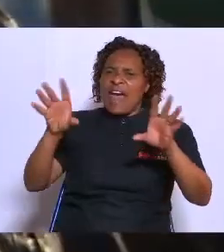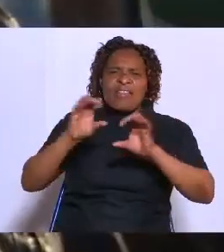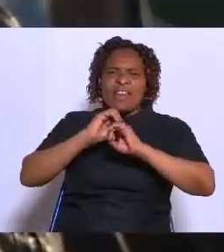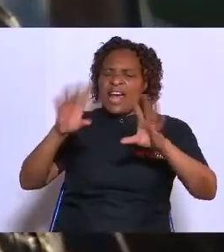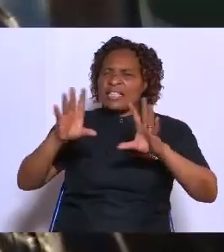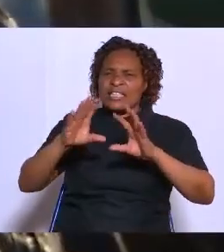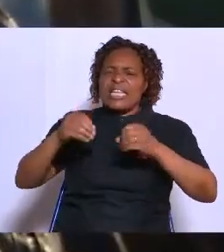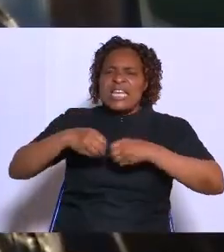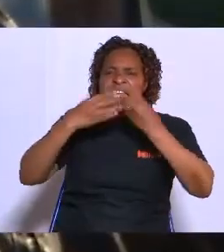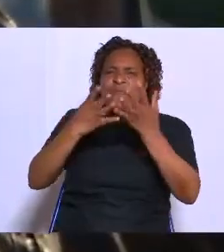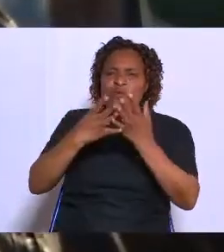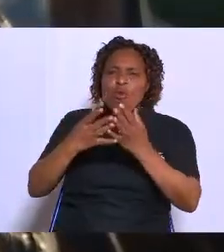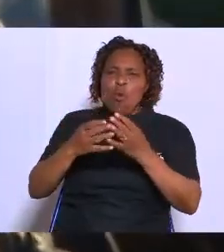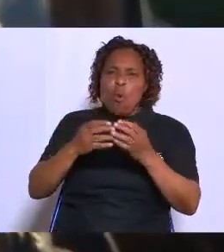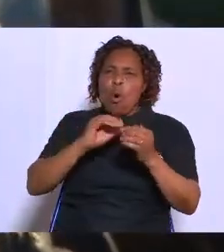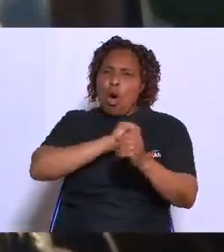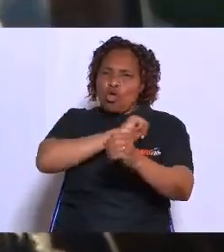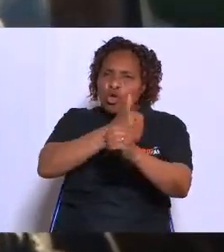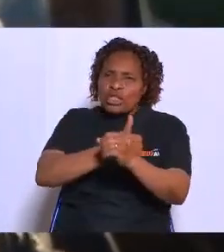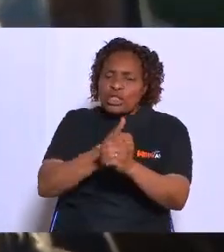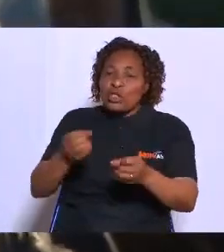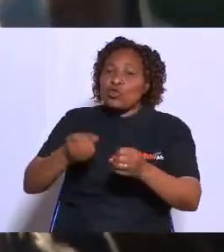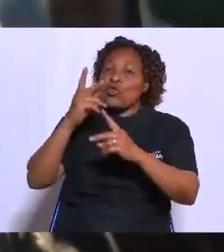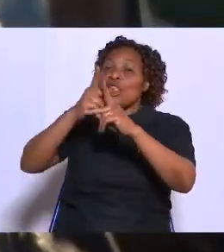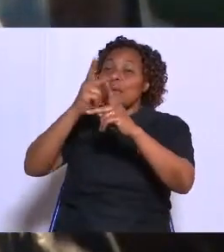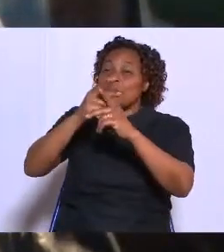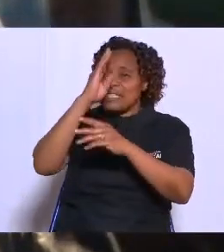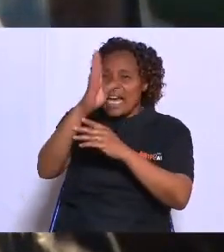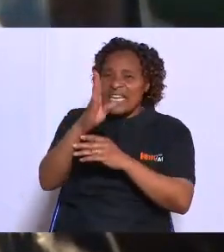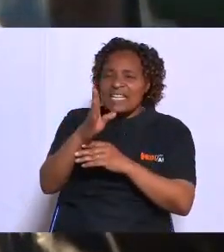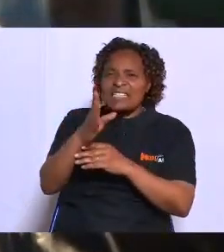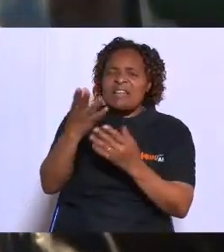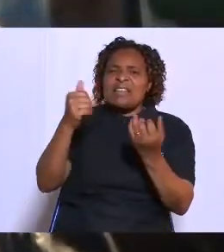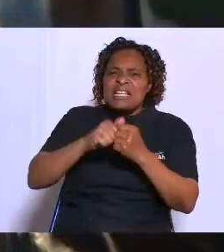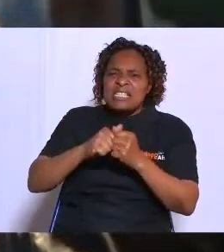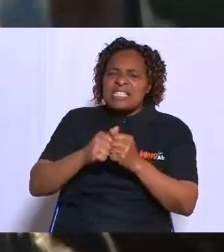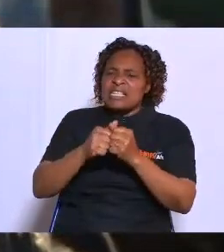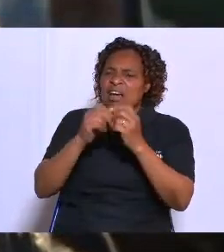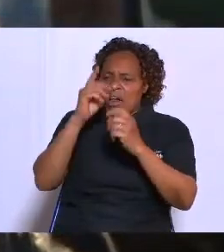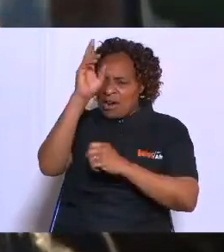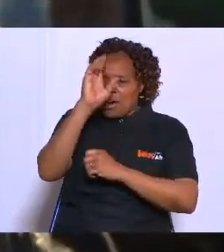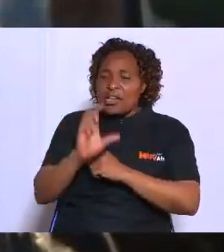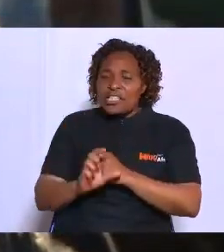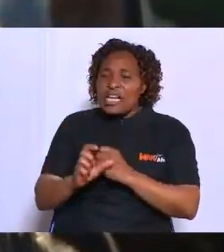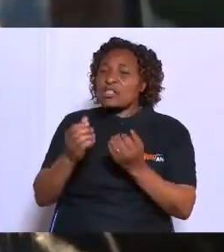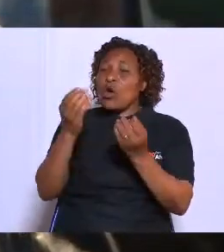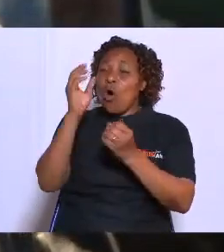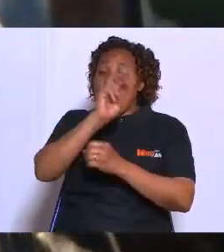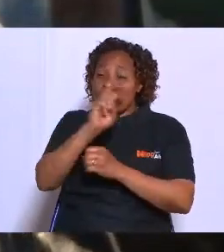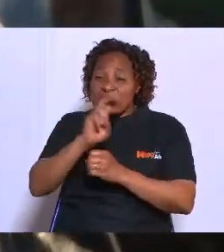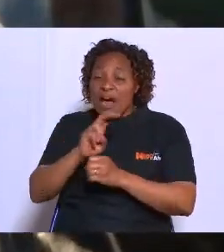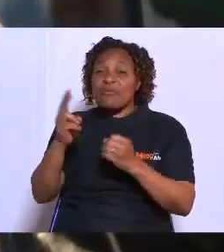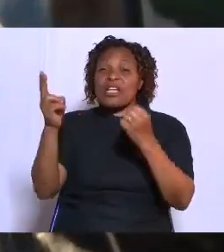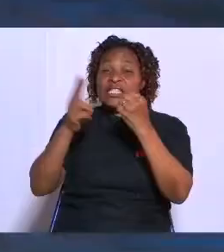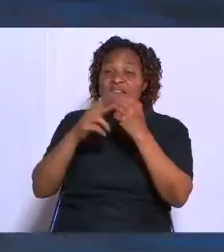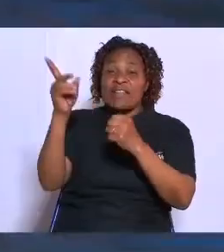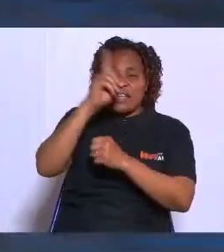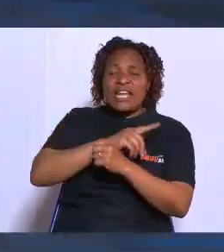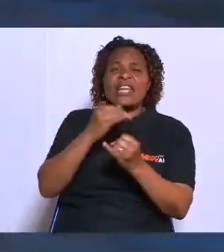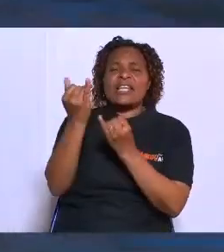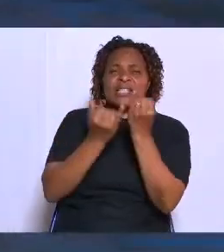authorize keeping Sunday the scriptures enforce the religious observance of Saturday the seventh day